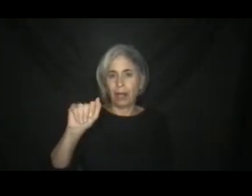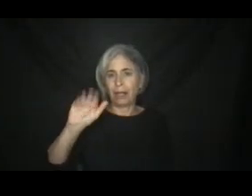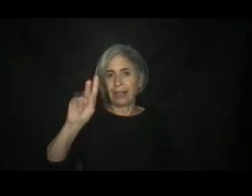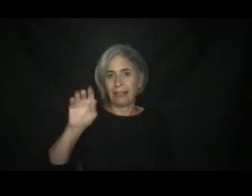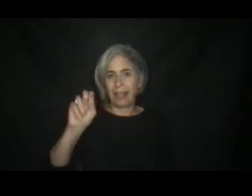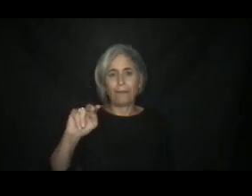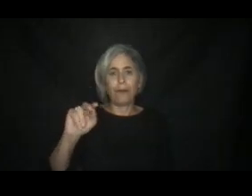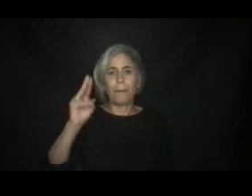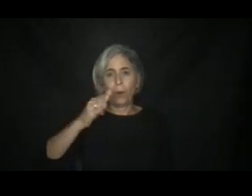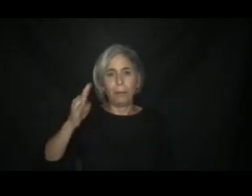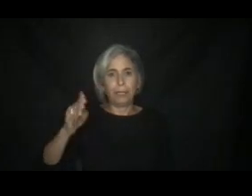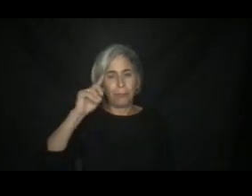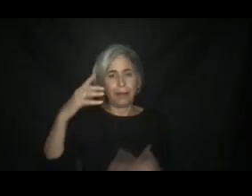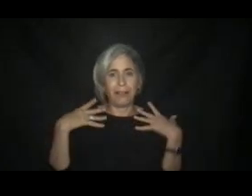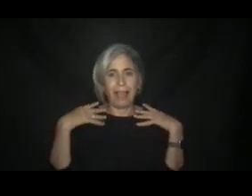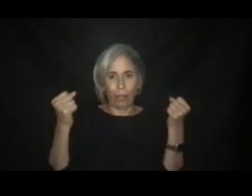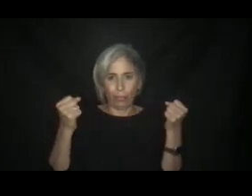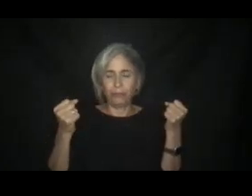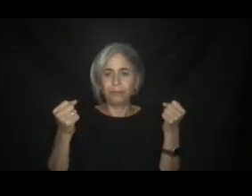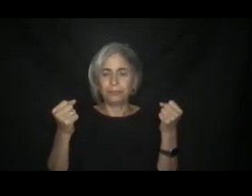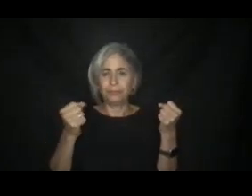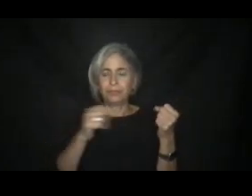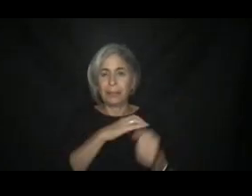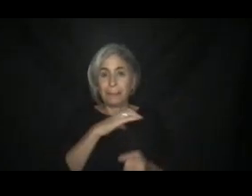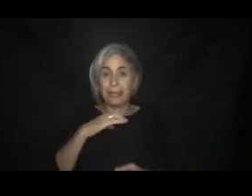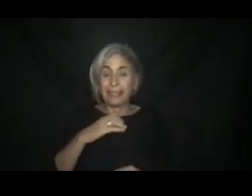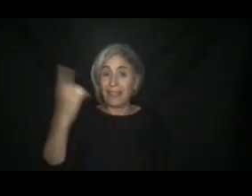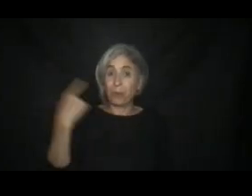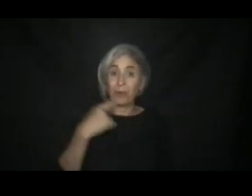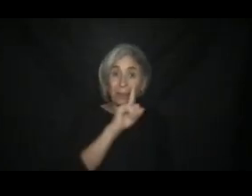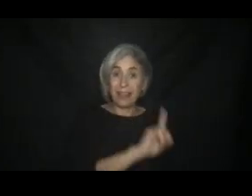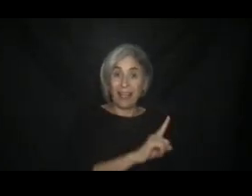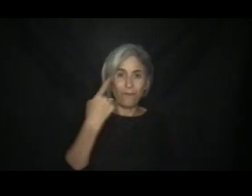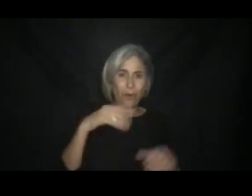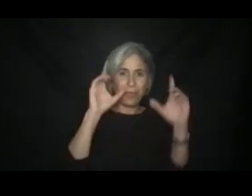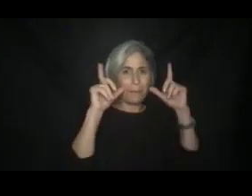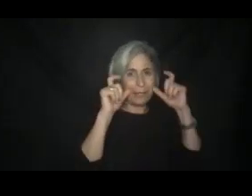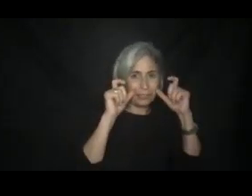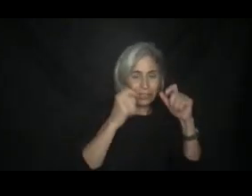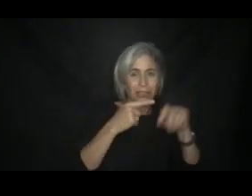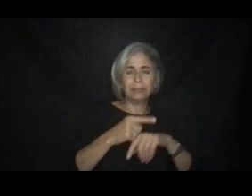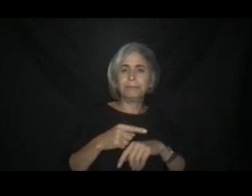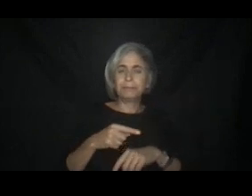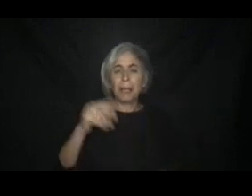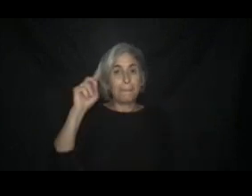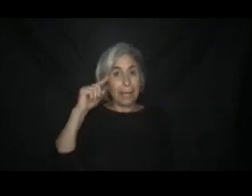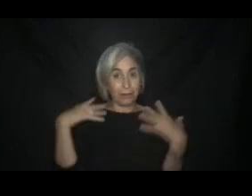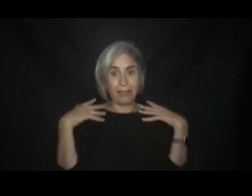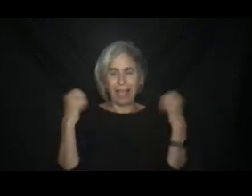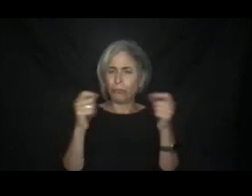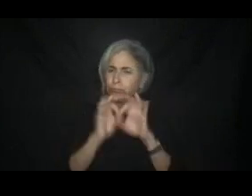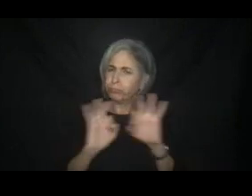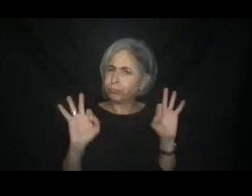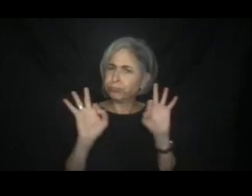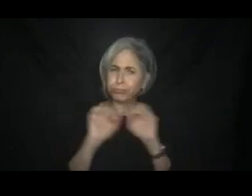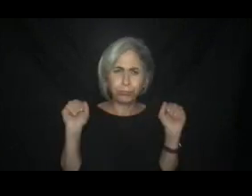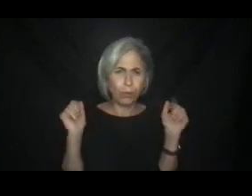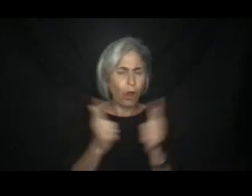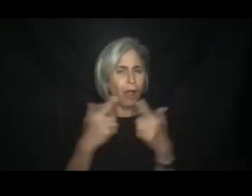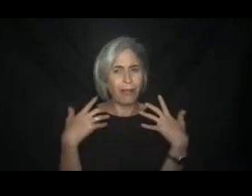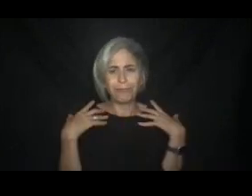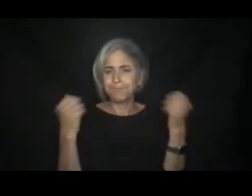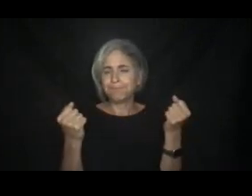Committee. So let me read the proclamation and we'll come on down for the pictures. Whereas mental health is essential to everyone's overall